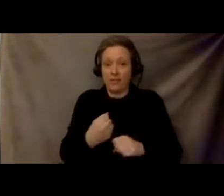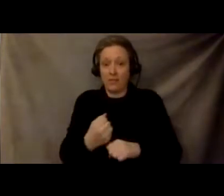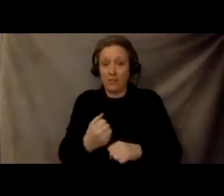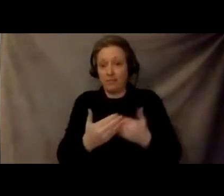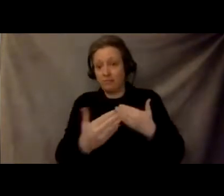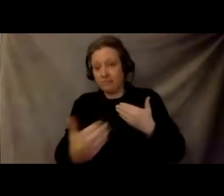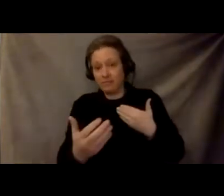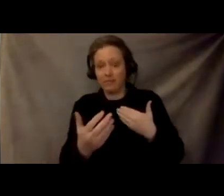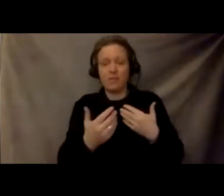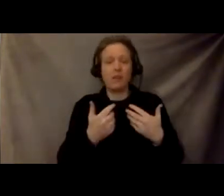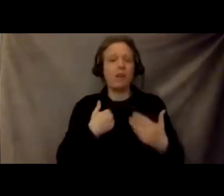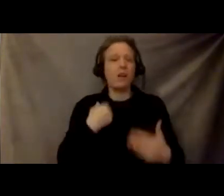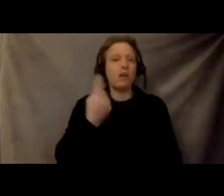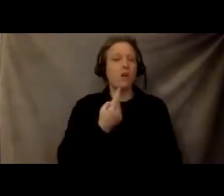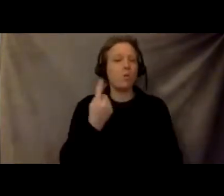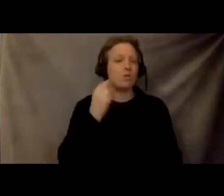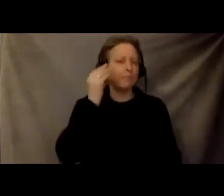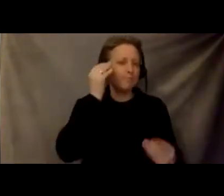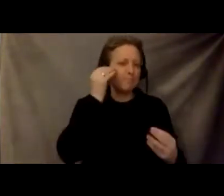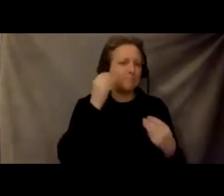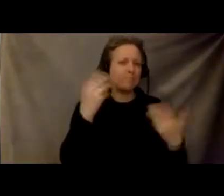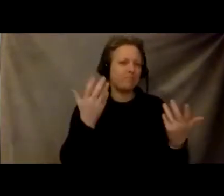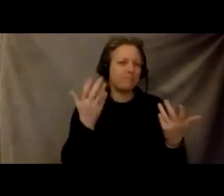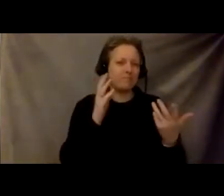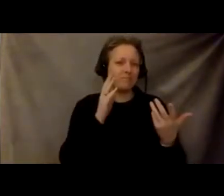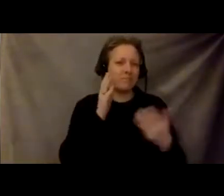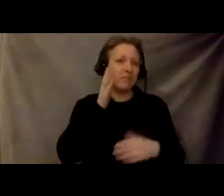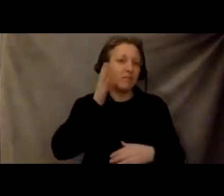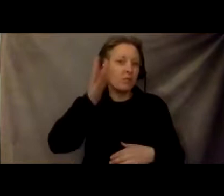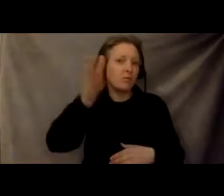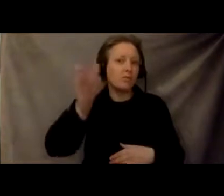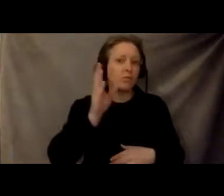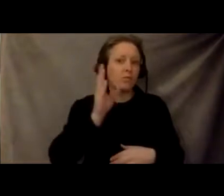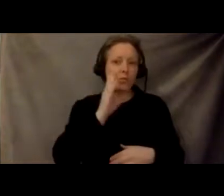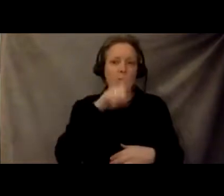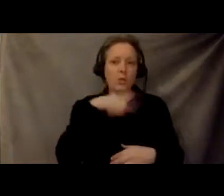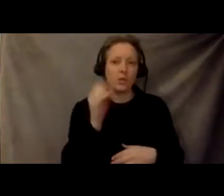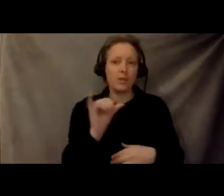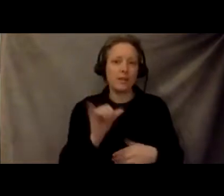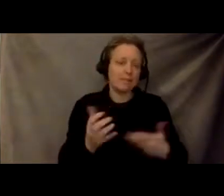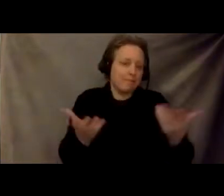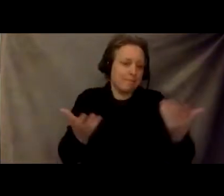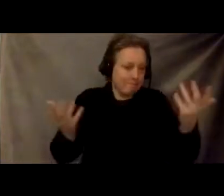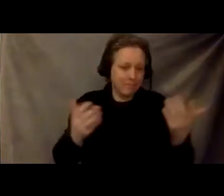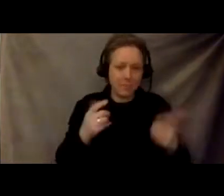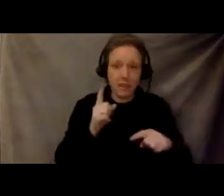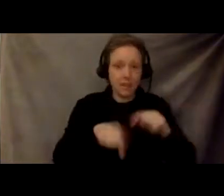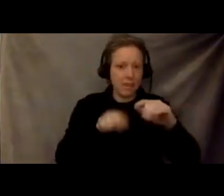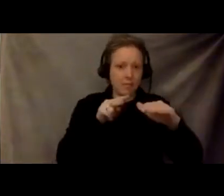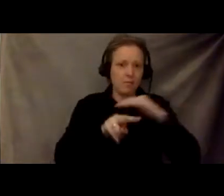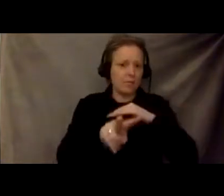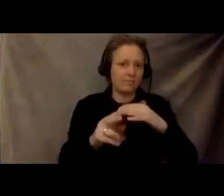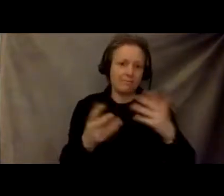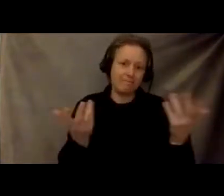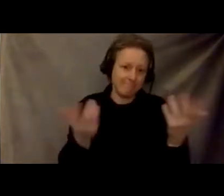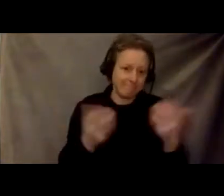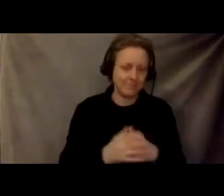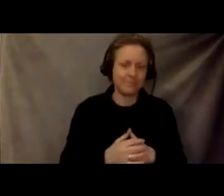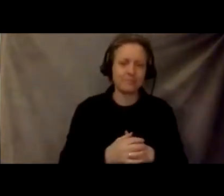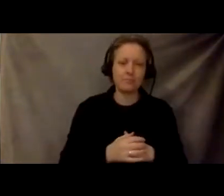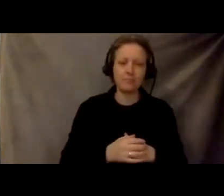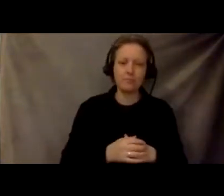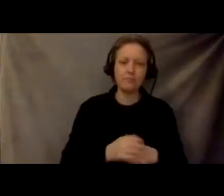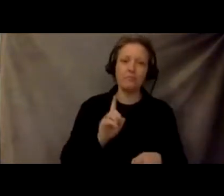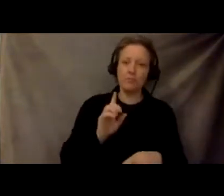that is the question. I mean, I think it's continuous training. It's not training. So it's glad that, but I think that if you train them, whether they leave